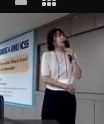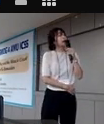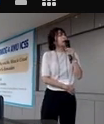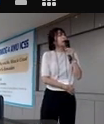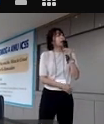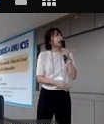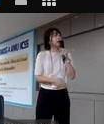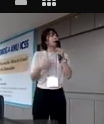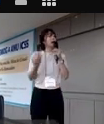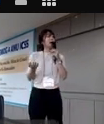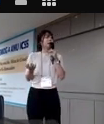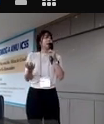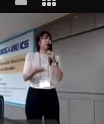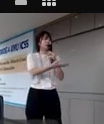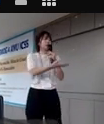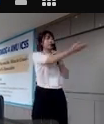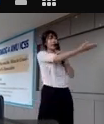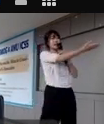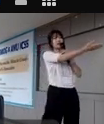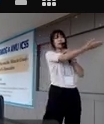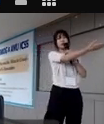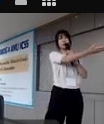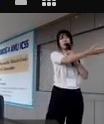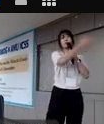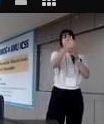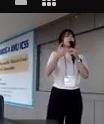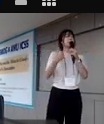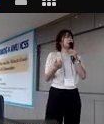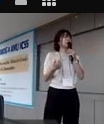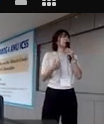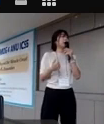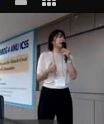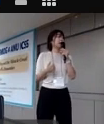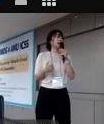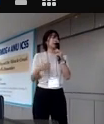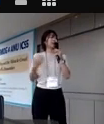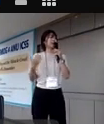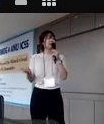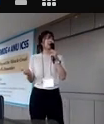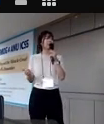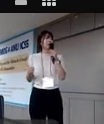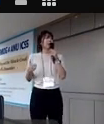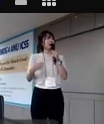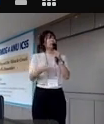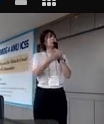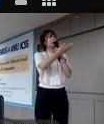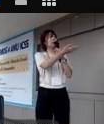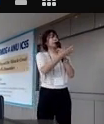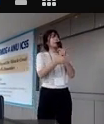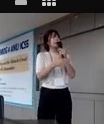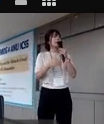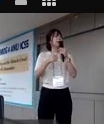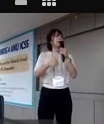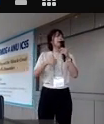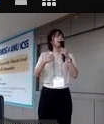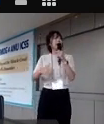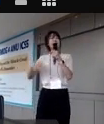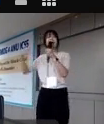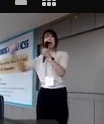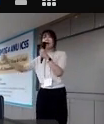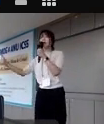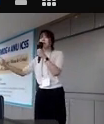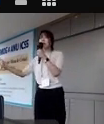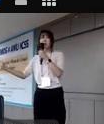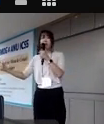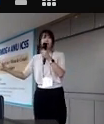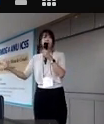They argue that even verbs such as dance, which is often traditionally analyzed as a plain verb, can show agreement if they are signed at